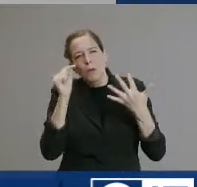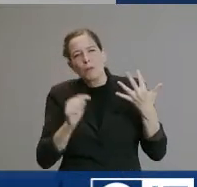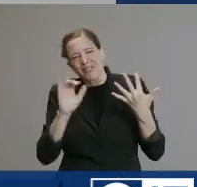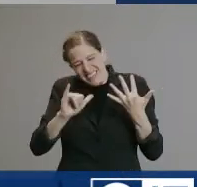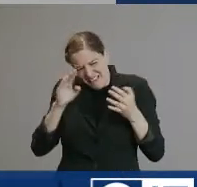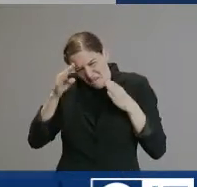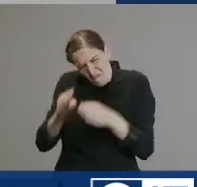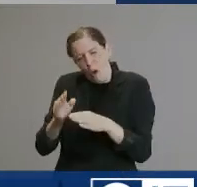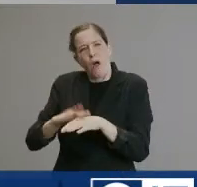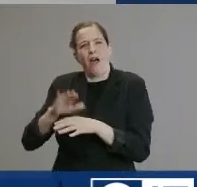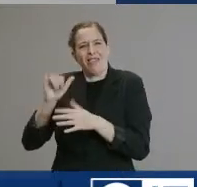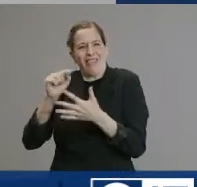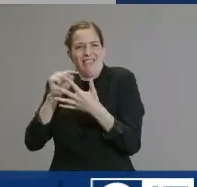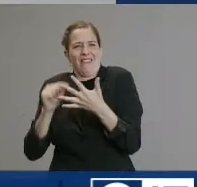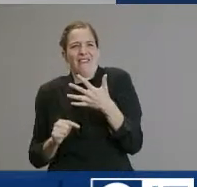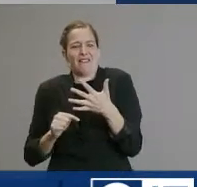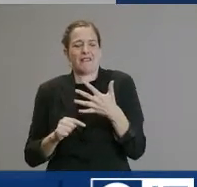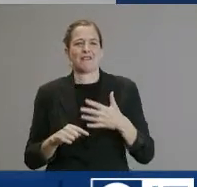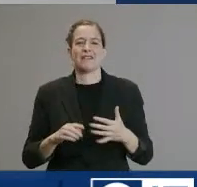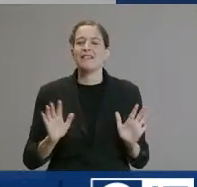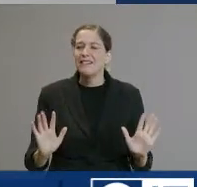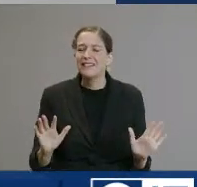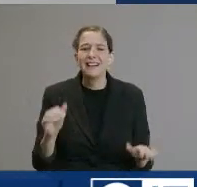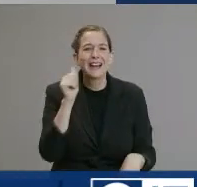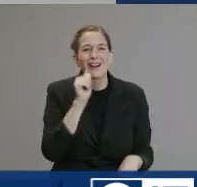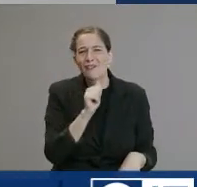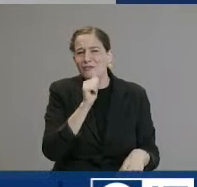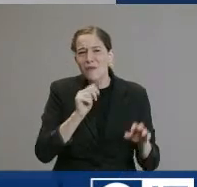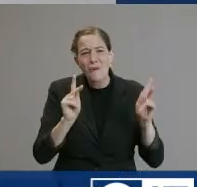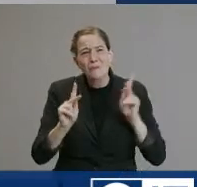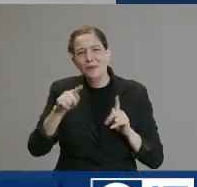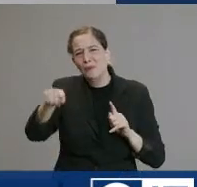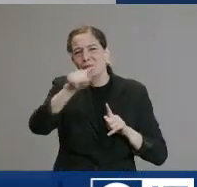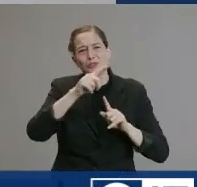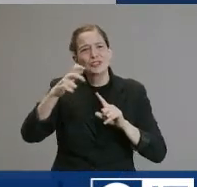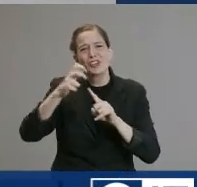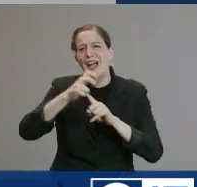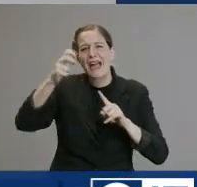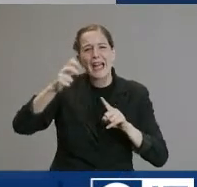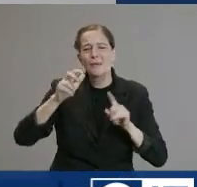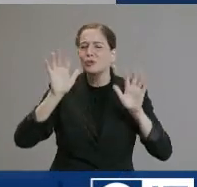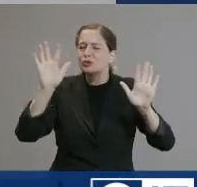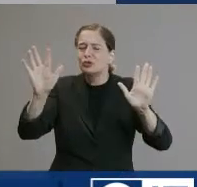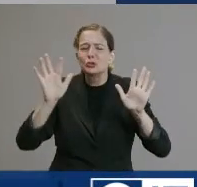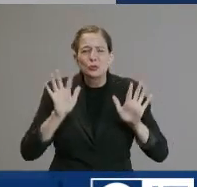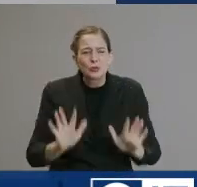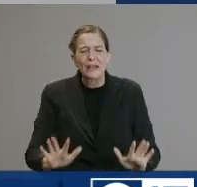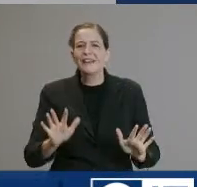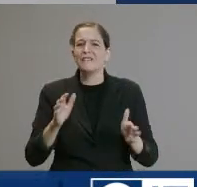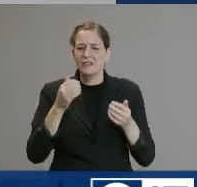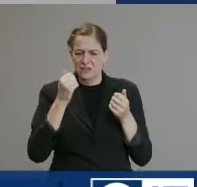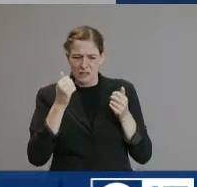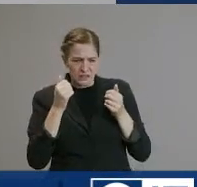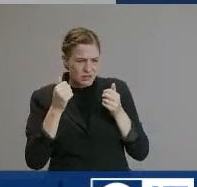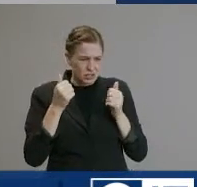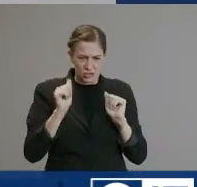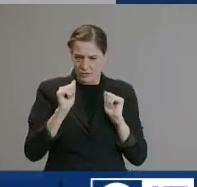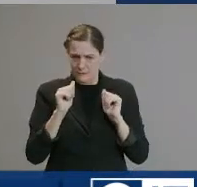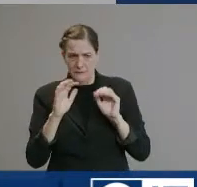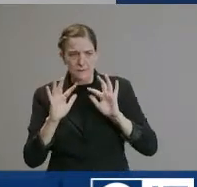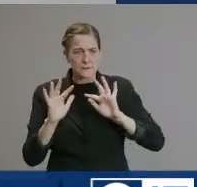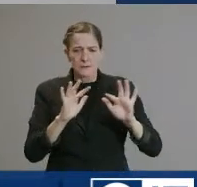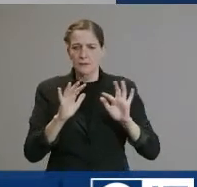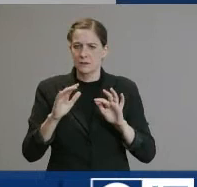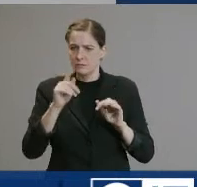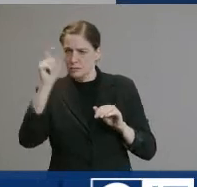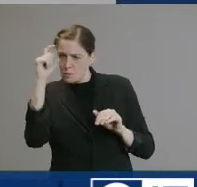as any people in the country in navigating through this so far. But it is human nature. People want to